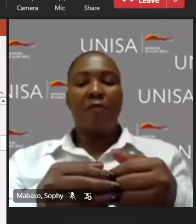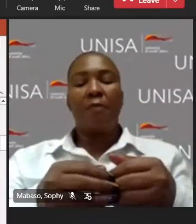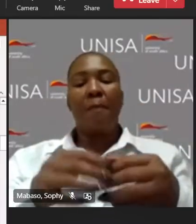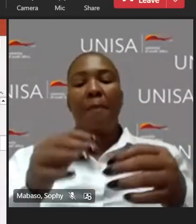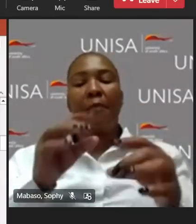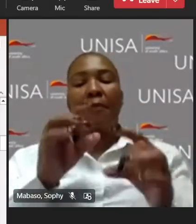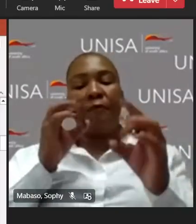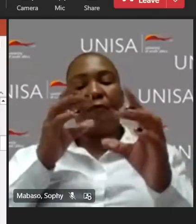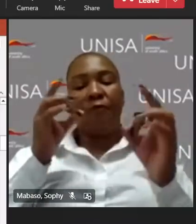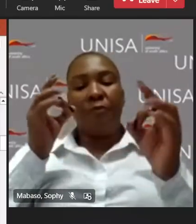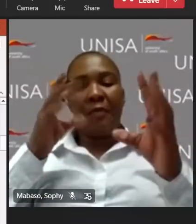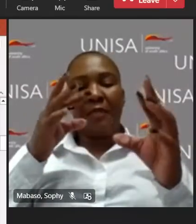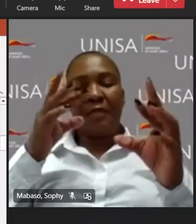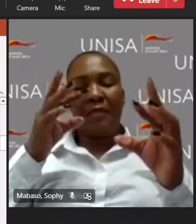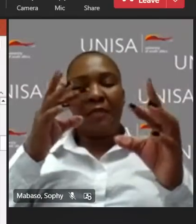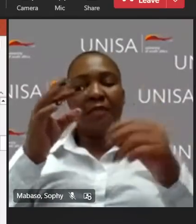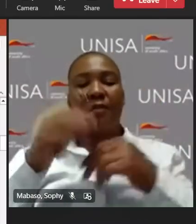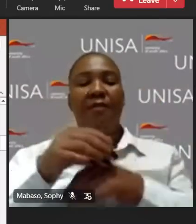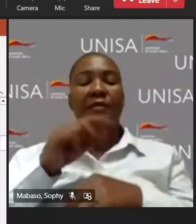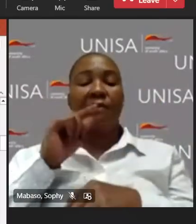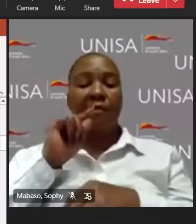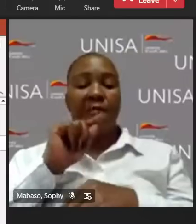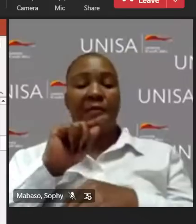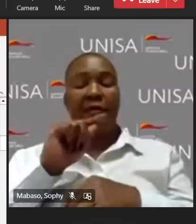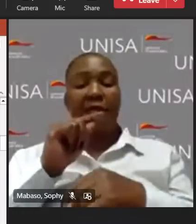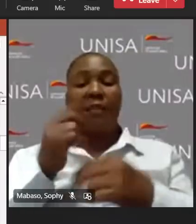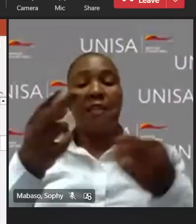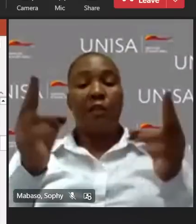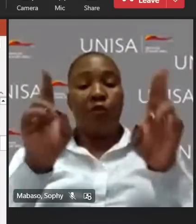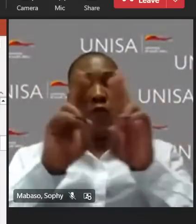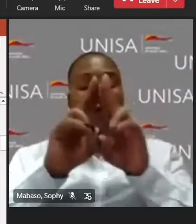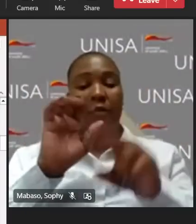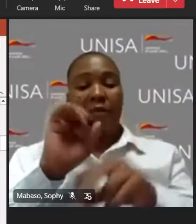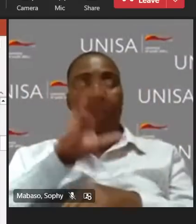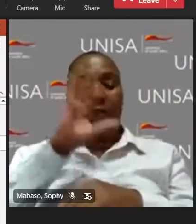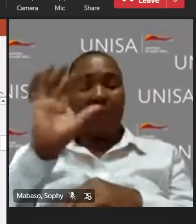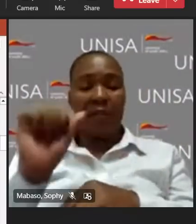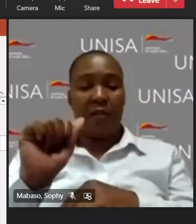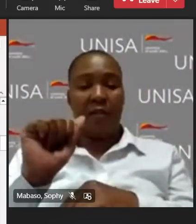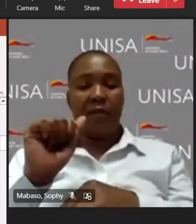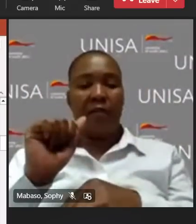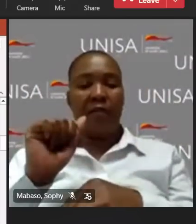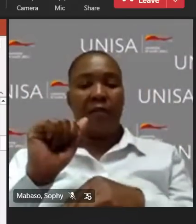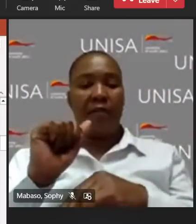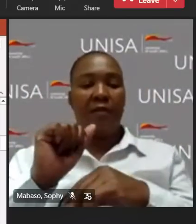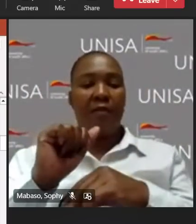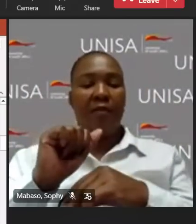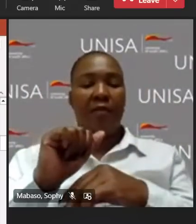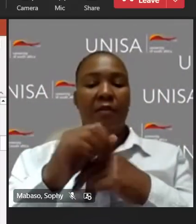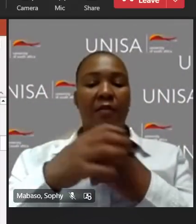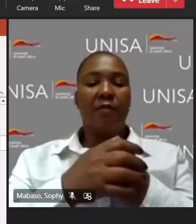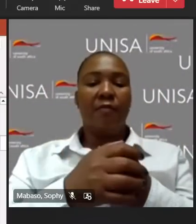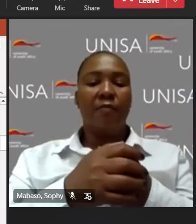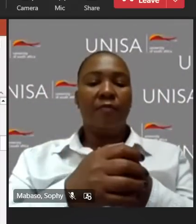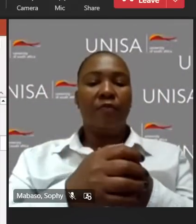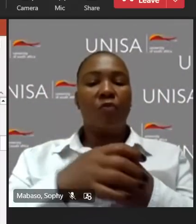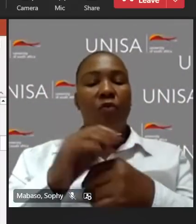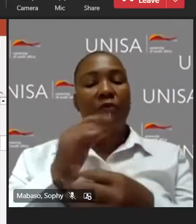information, where as the university, we find it very important to make sure